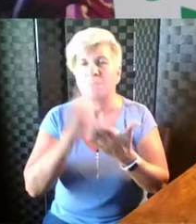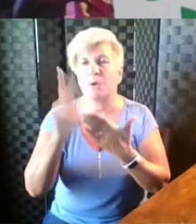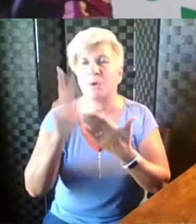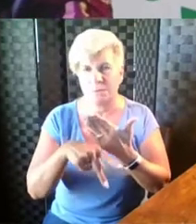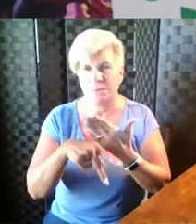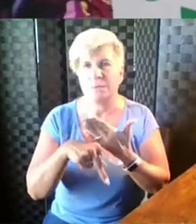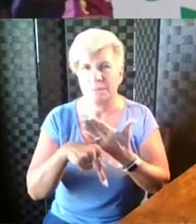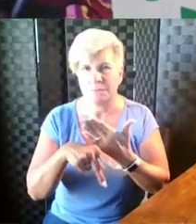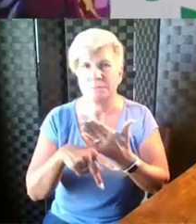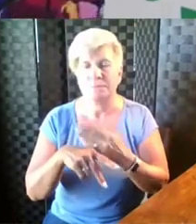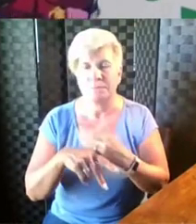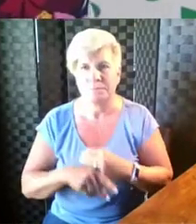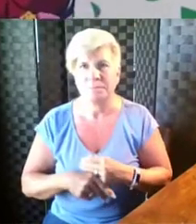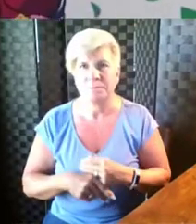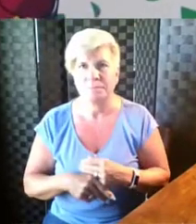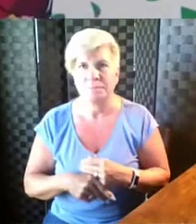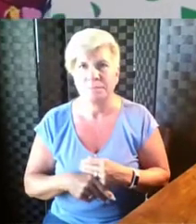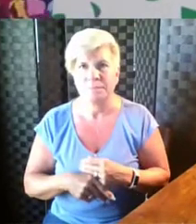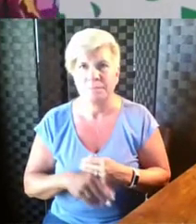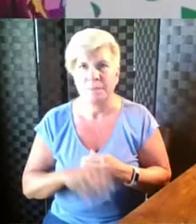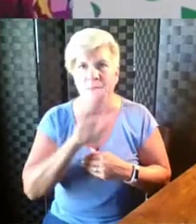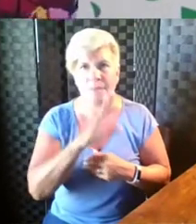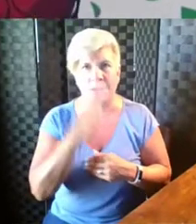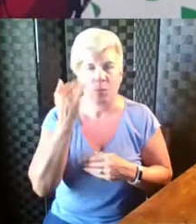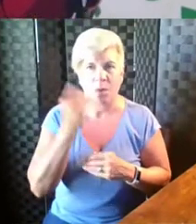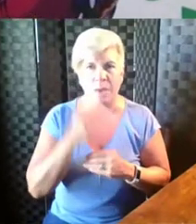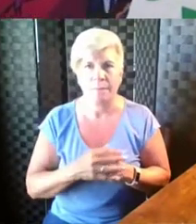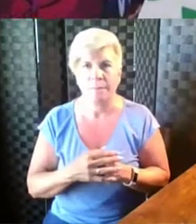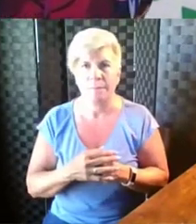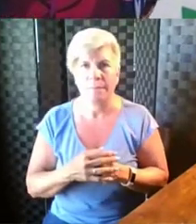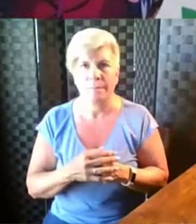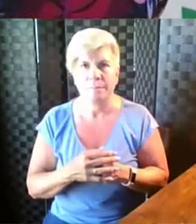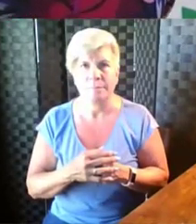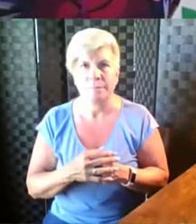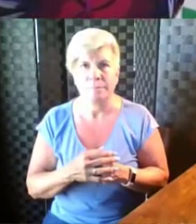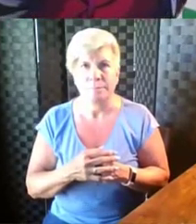was part of a school project. That was their why.